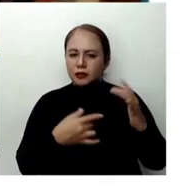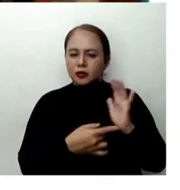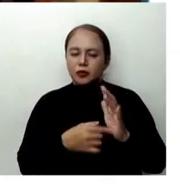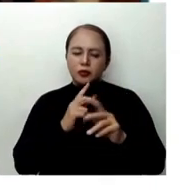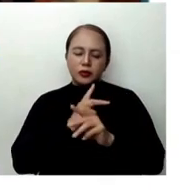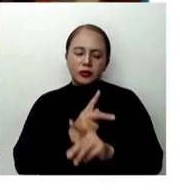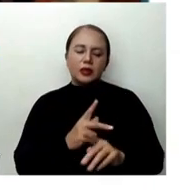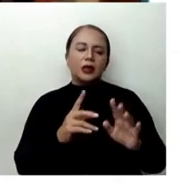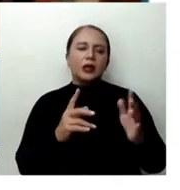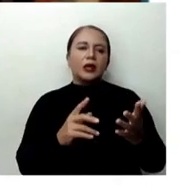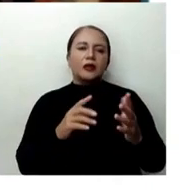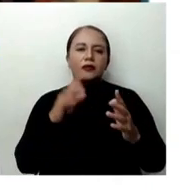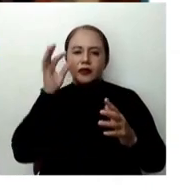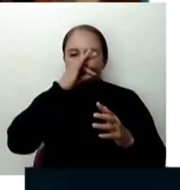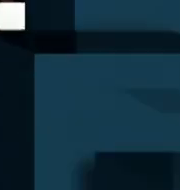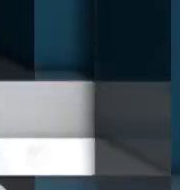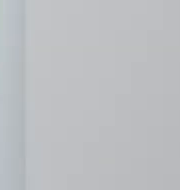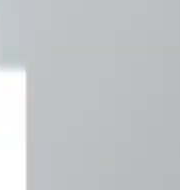in Kuwait.